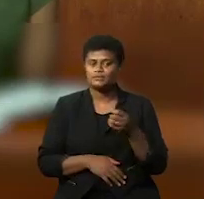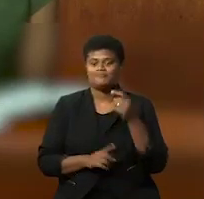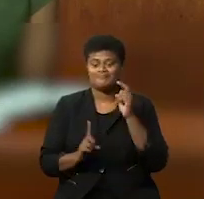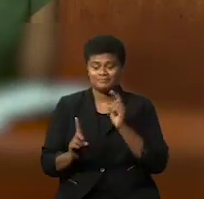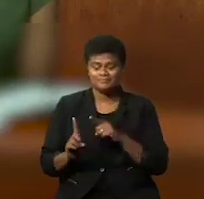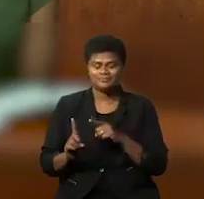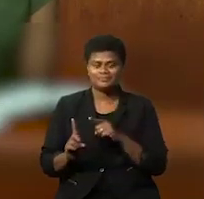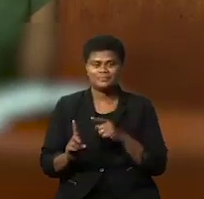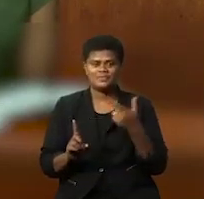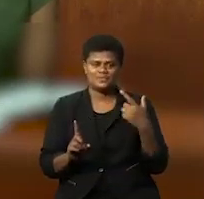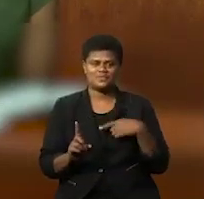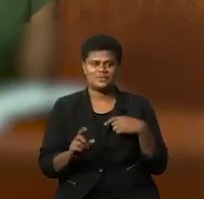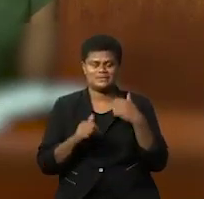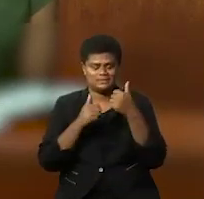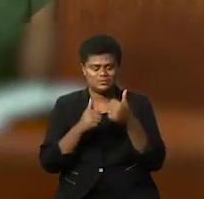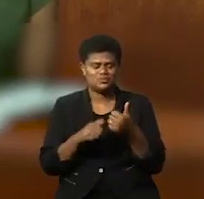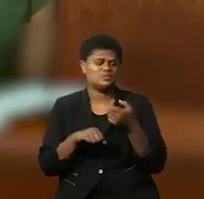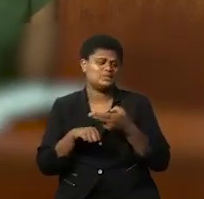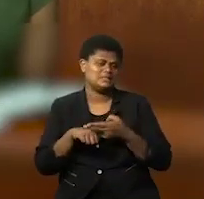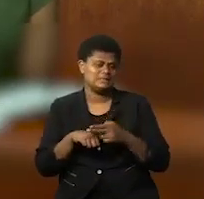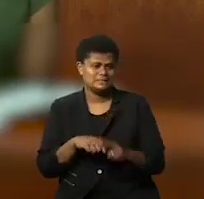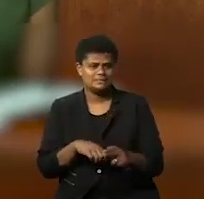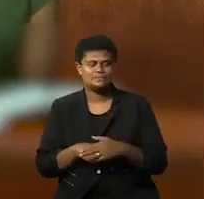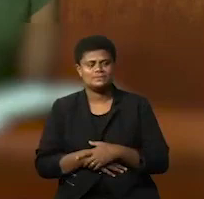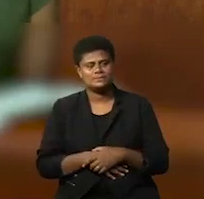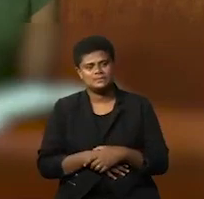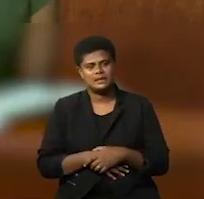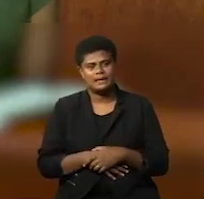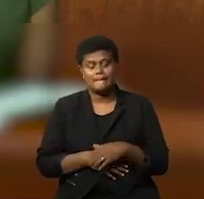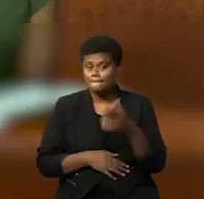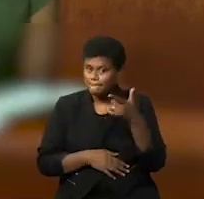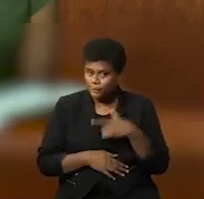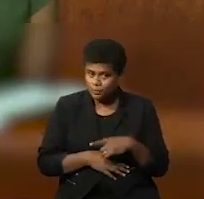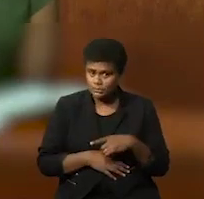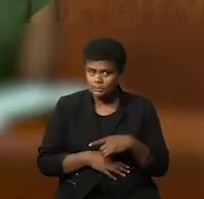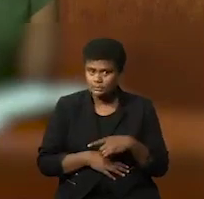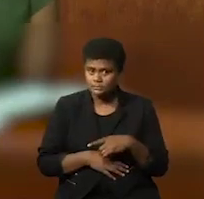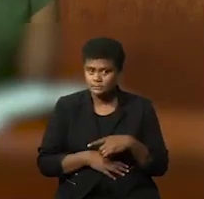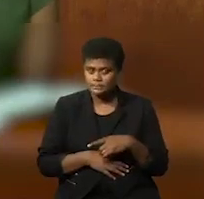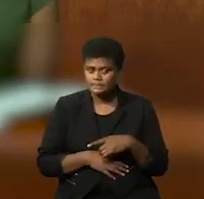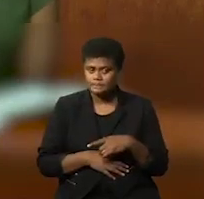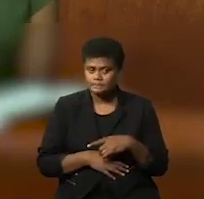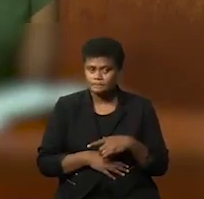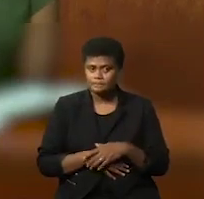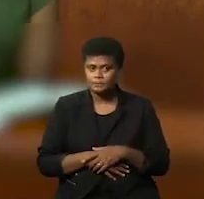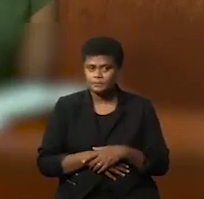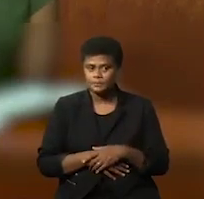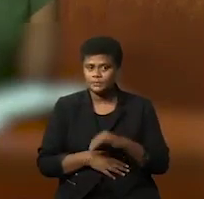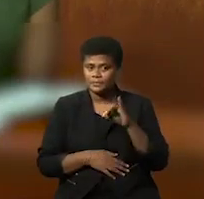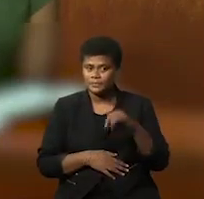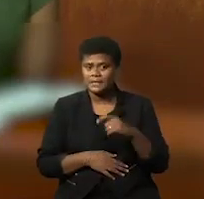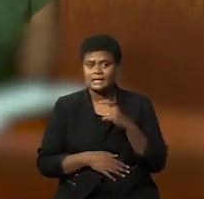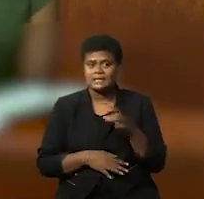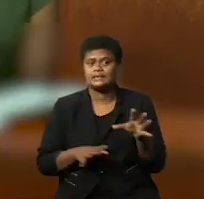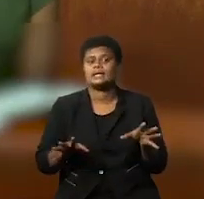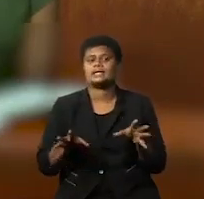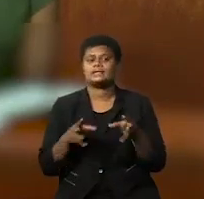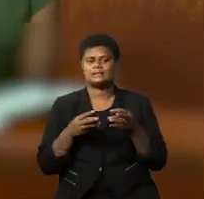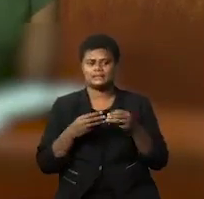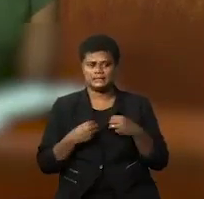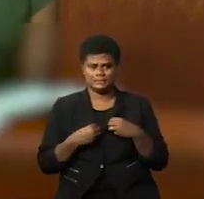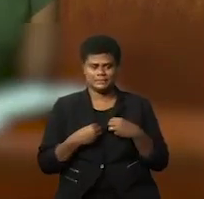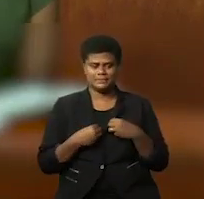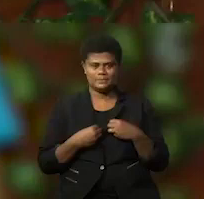It's such a good news because it is acceptable. Okay, God